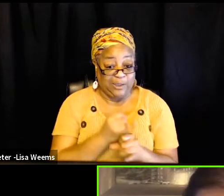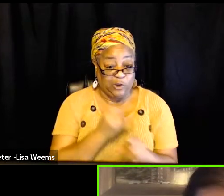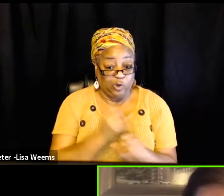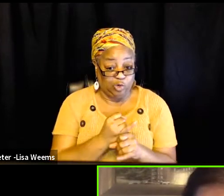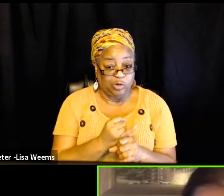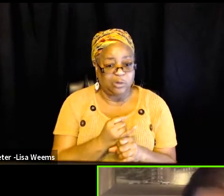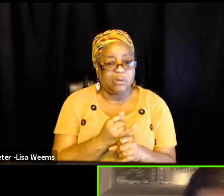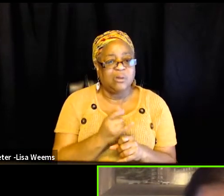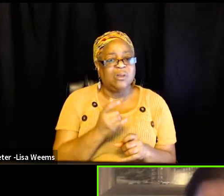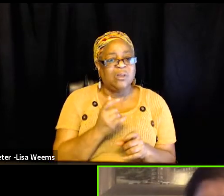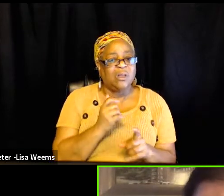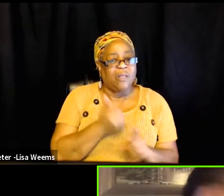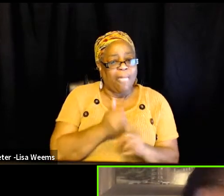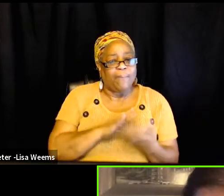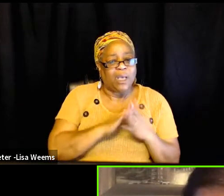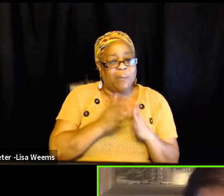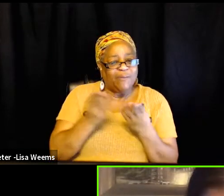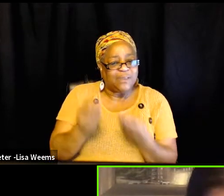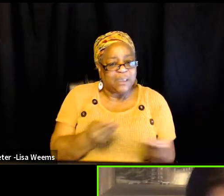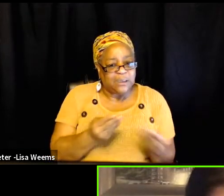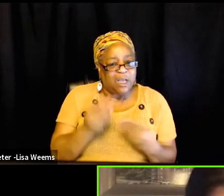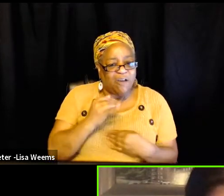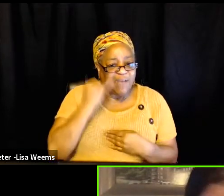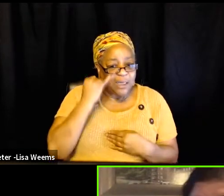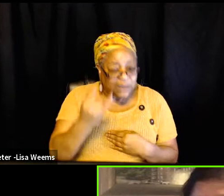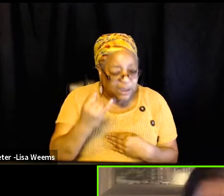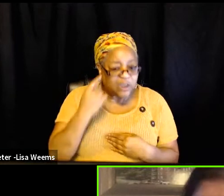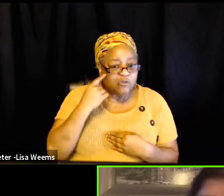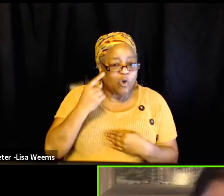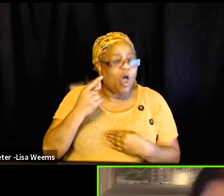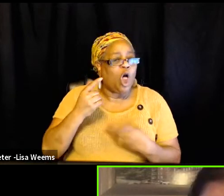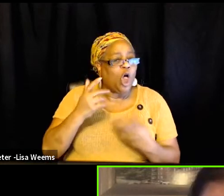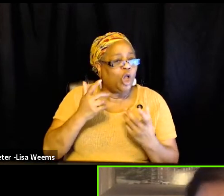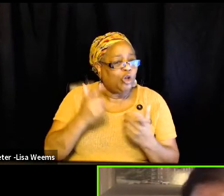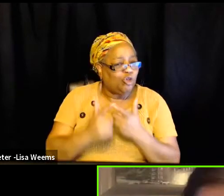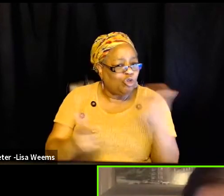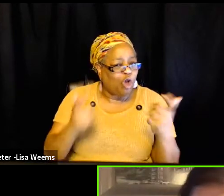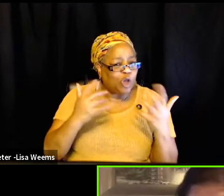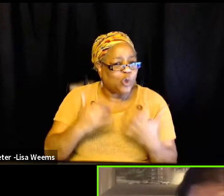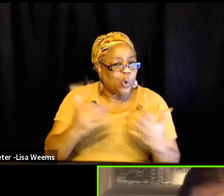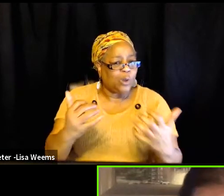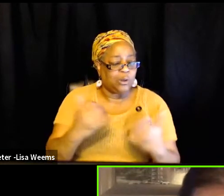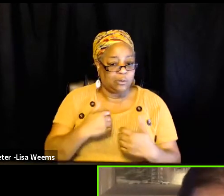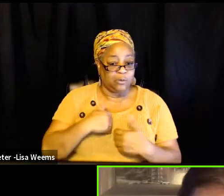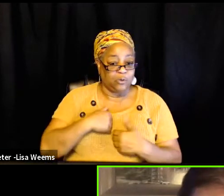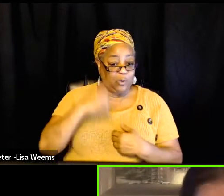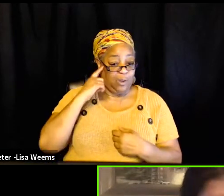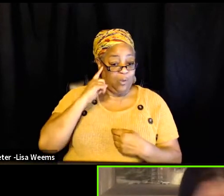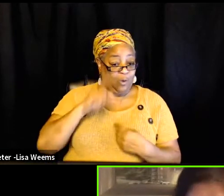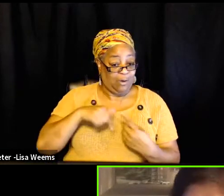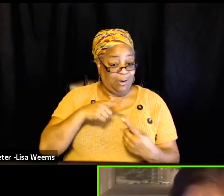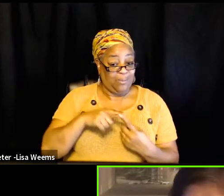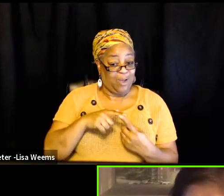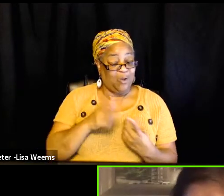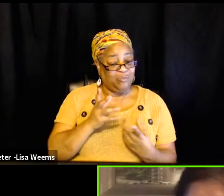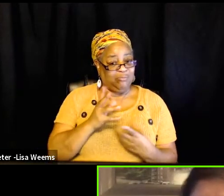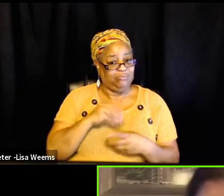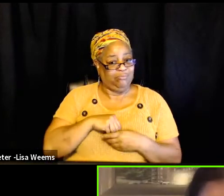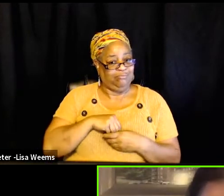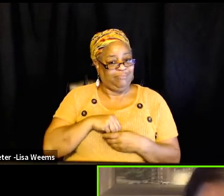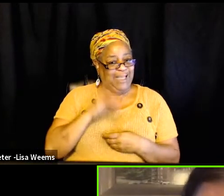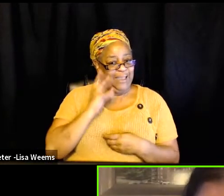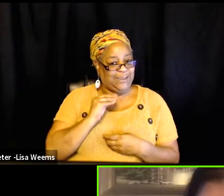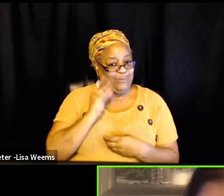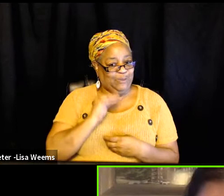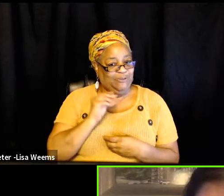ideas to a large audience of people. We were able to think about embodied experiences of a painting. We were